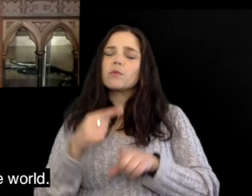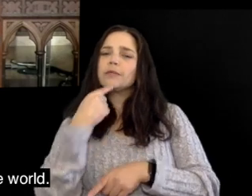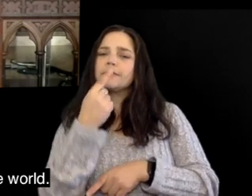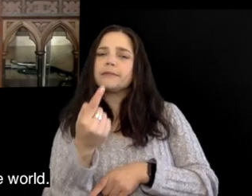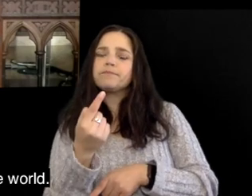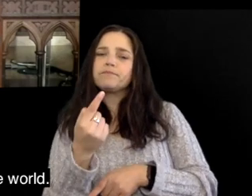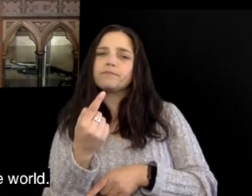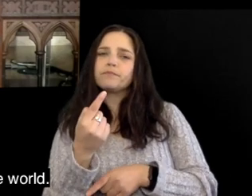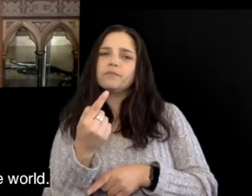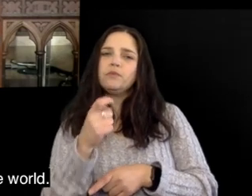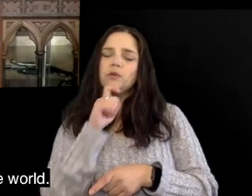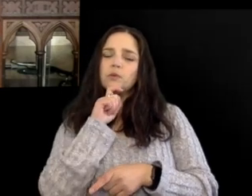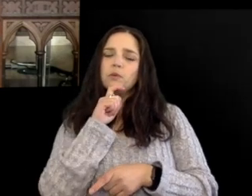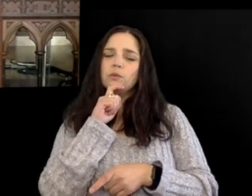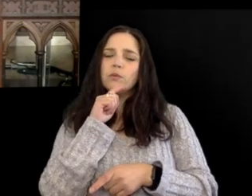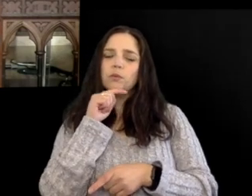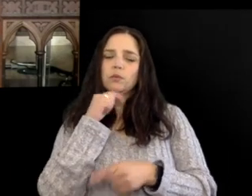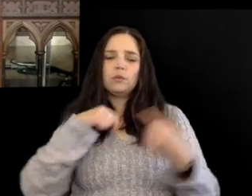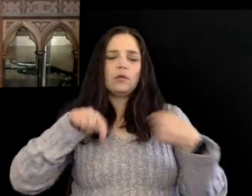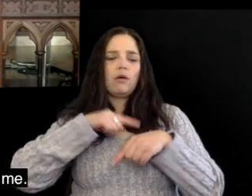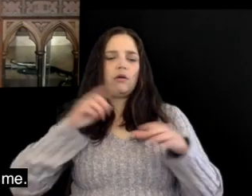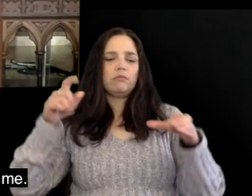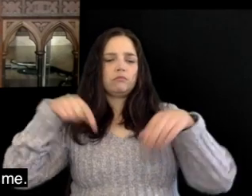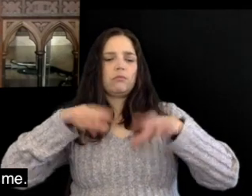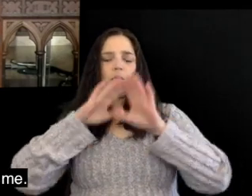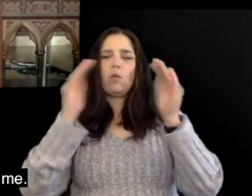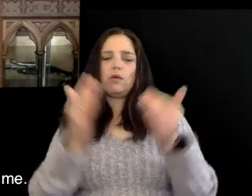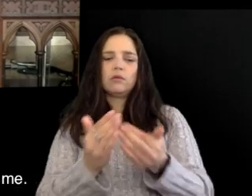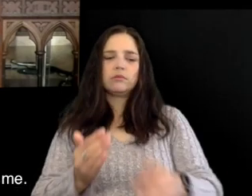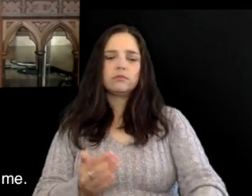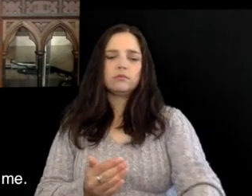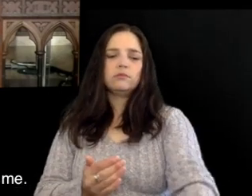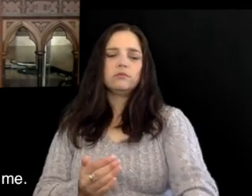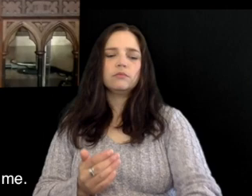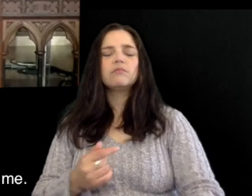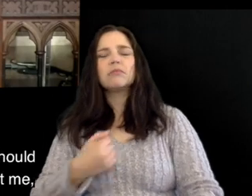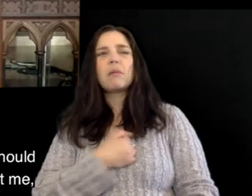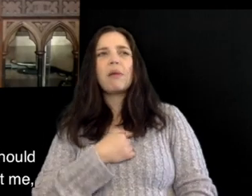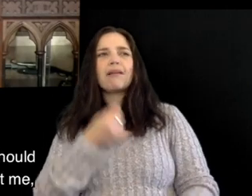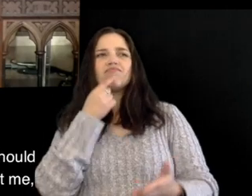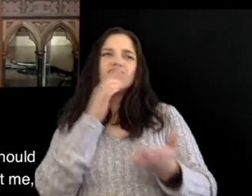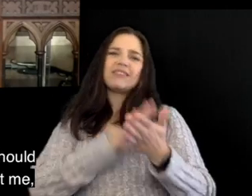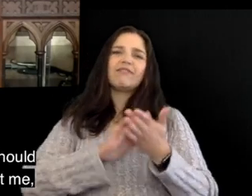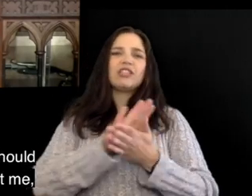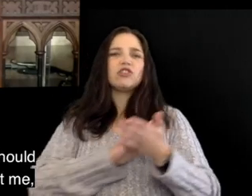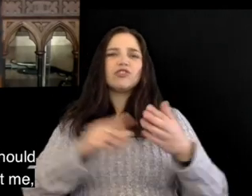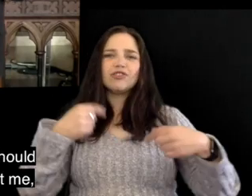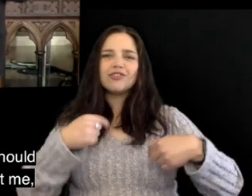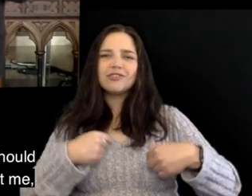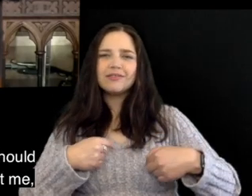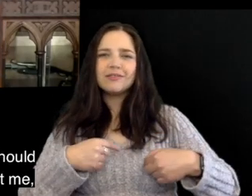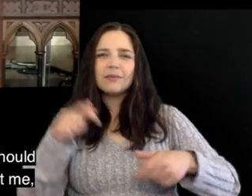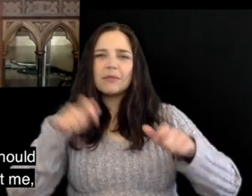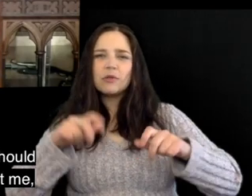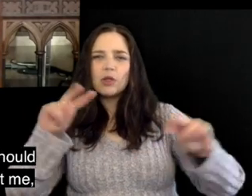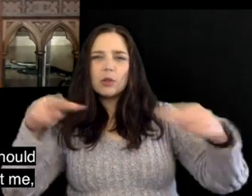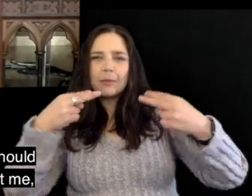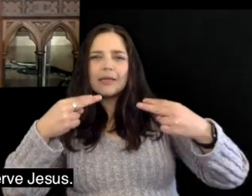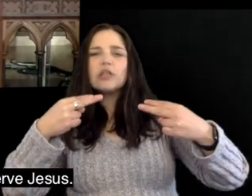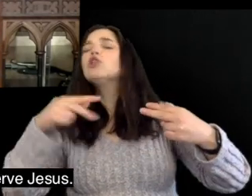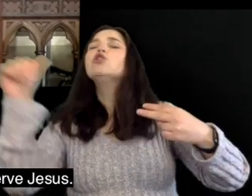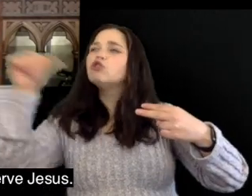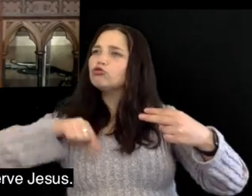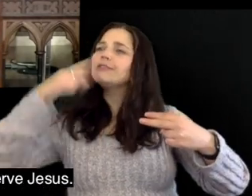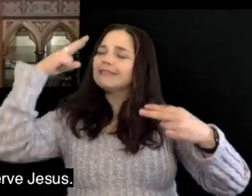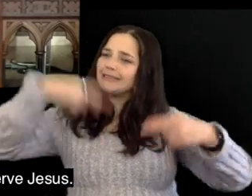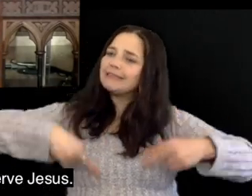We're actually saying something about who we are in the world. This is what defines me. This is what people should see when they look at